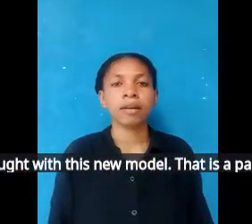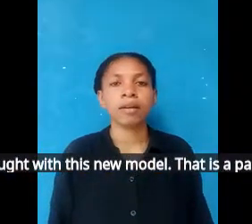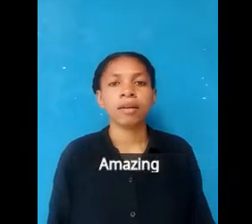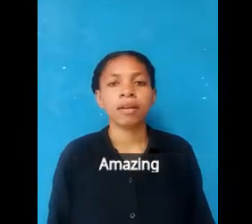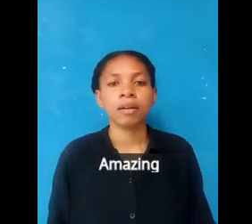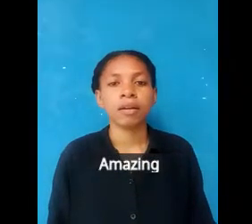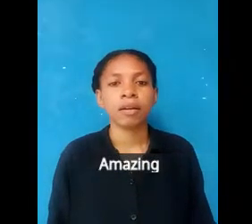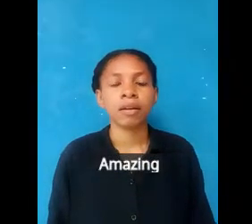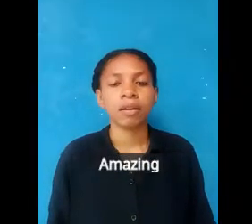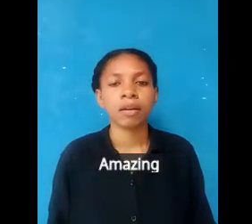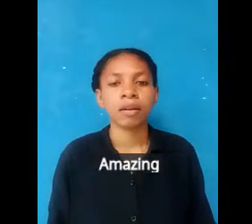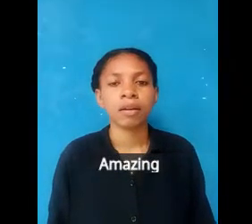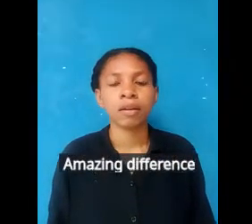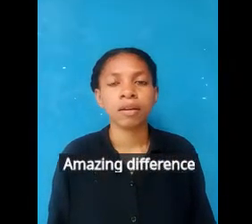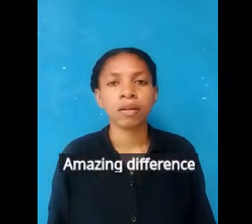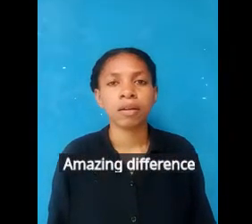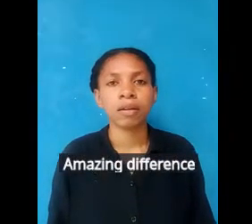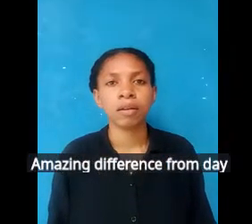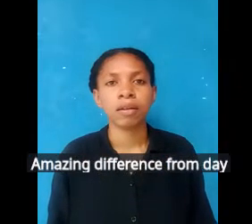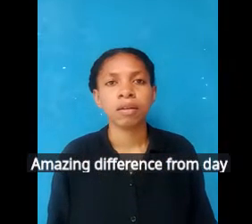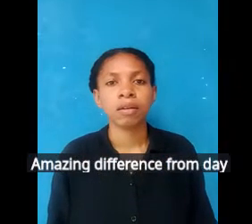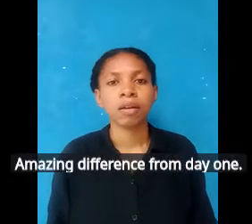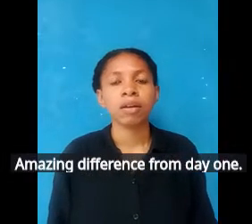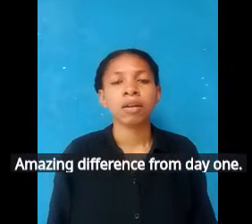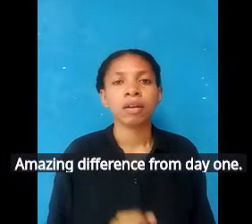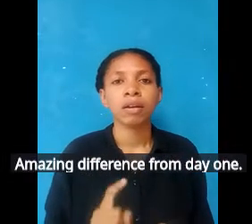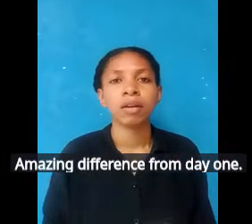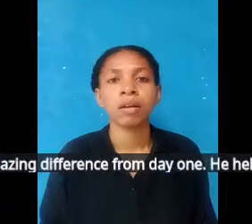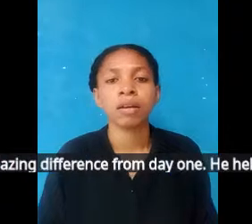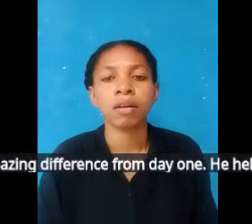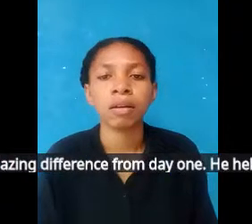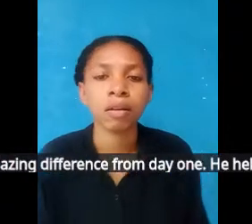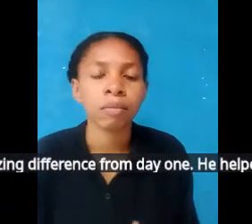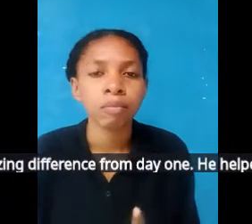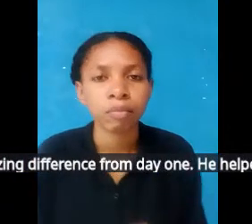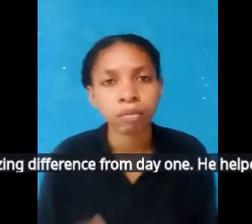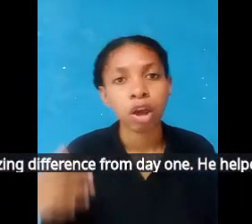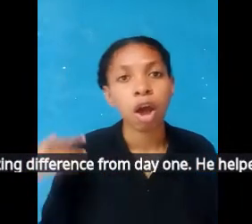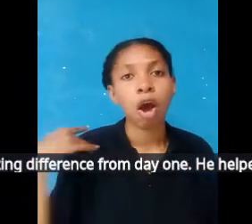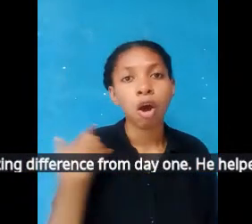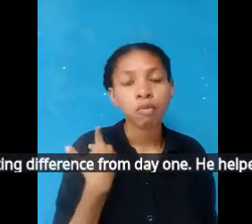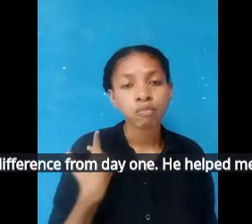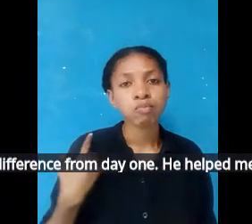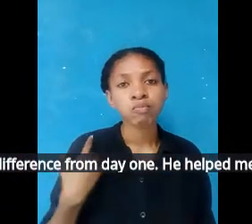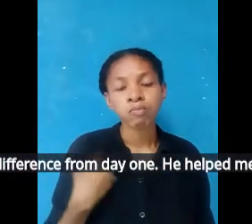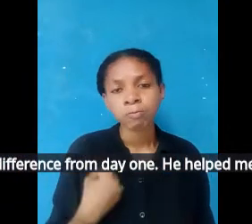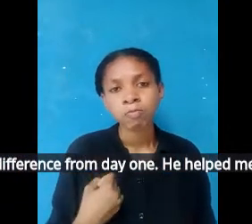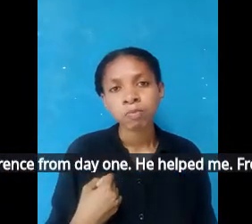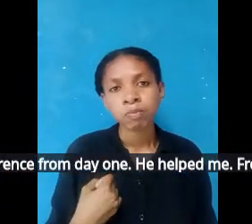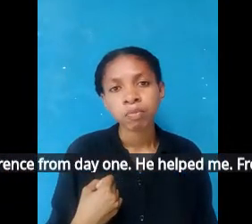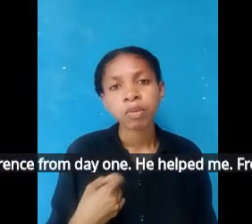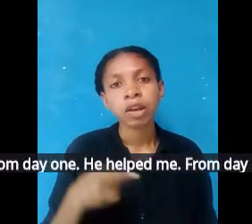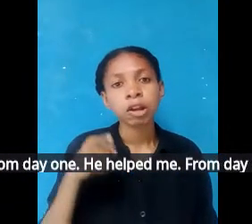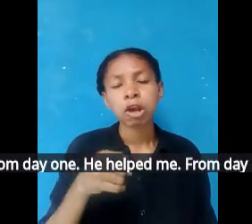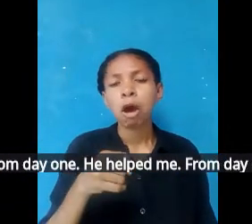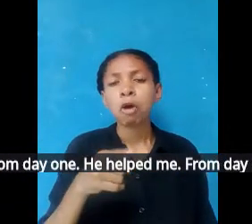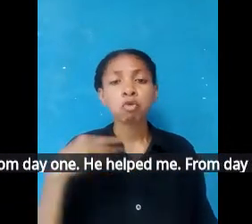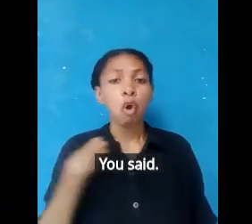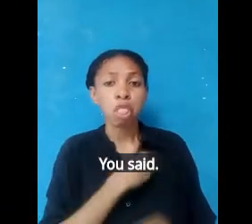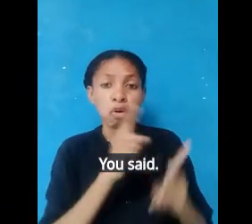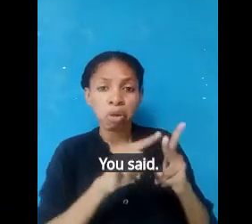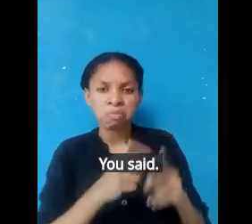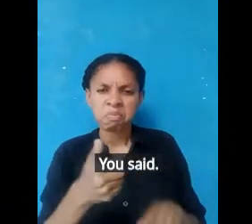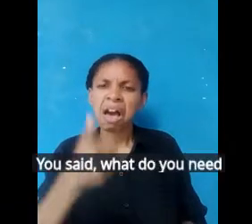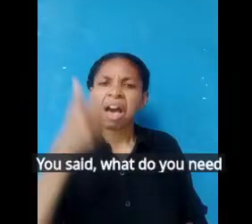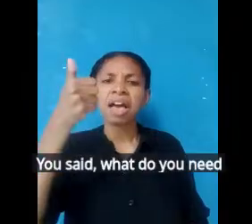Amazing difference. From day one, he helped me. From day one, he listened to me. He said, "What do you need